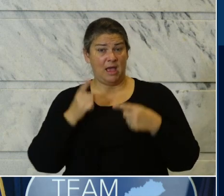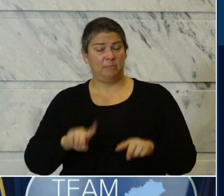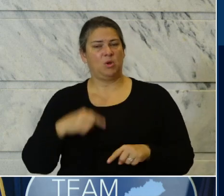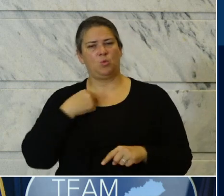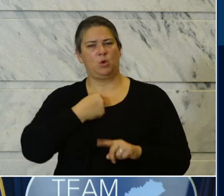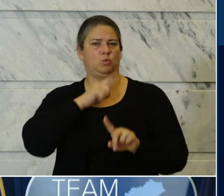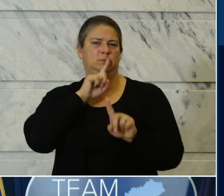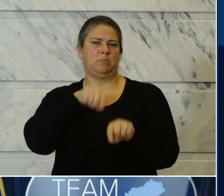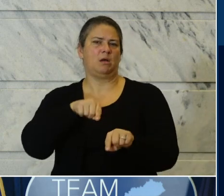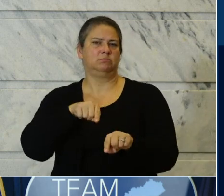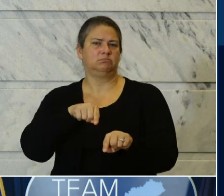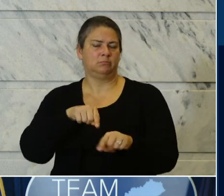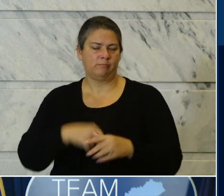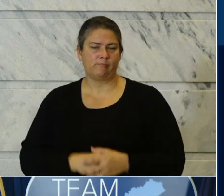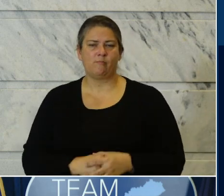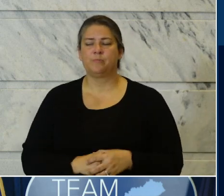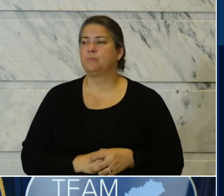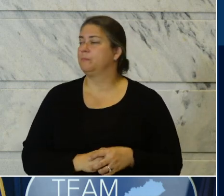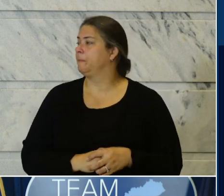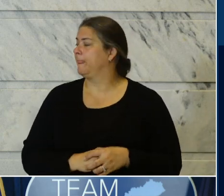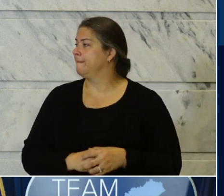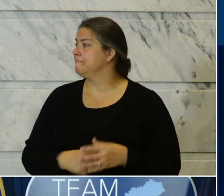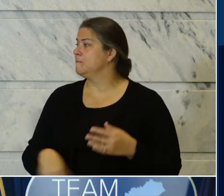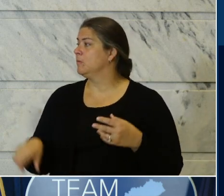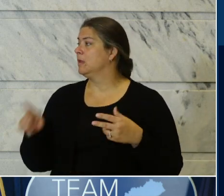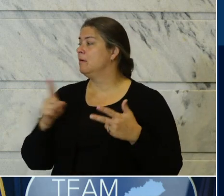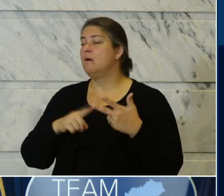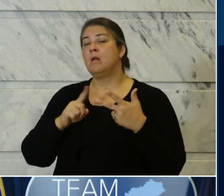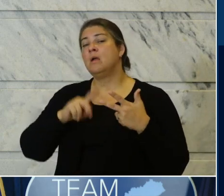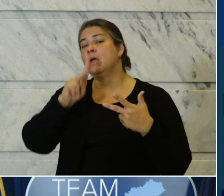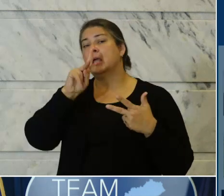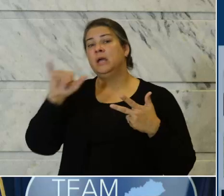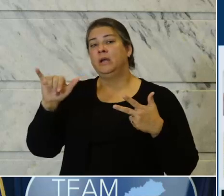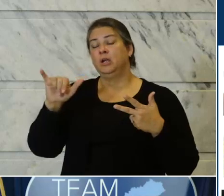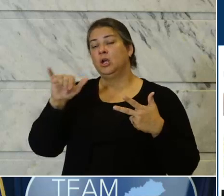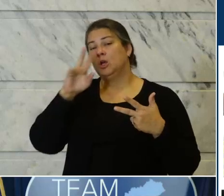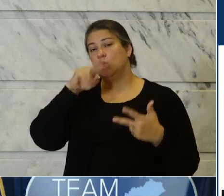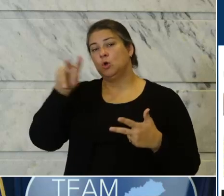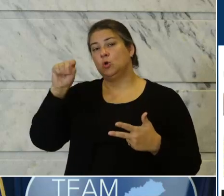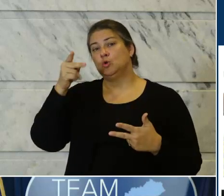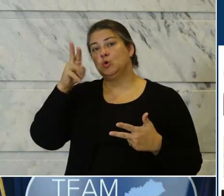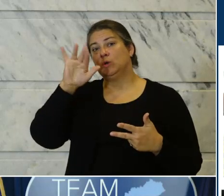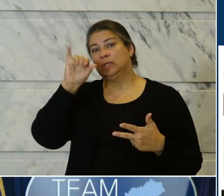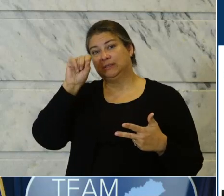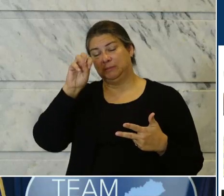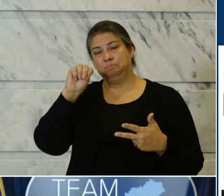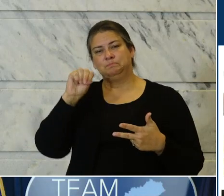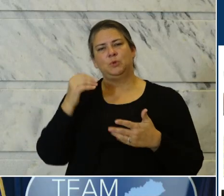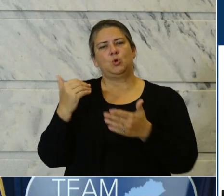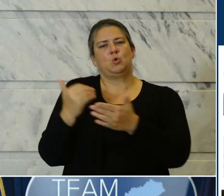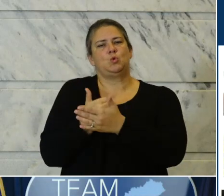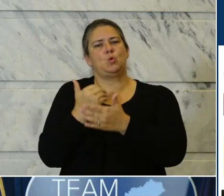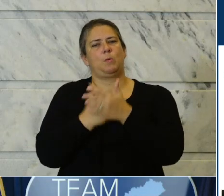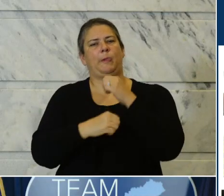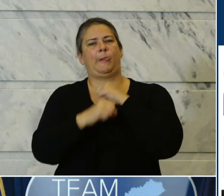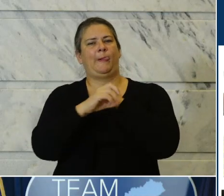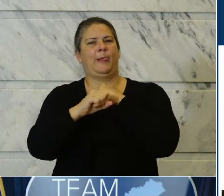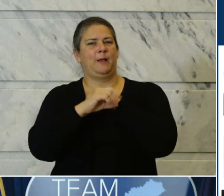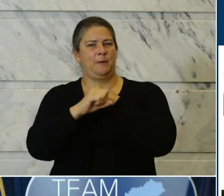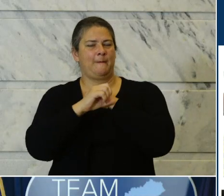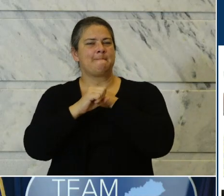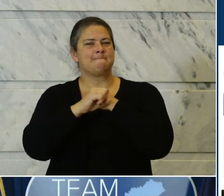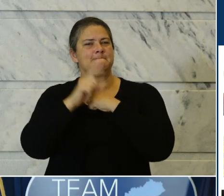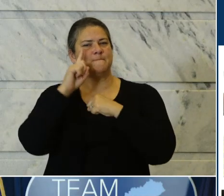appropriately. All right, Kentucky Tourism, stay close, go far. That's the new marketing campaign for the Kentucky Department